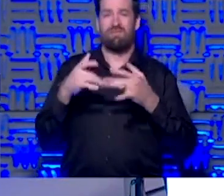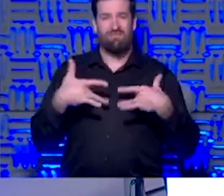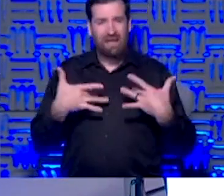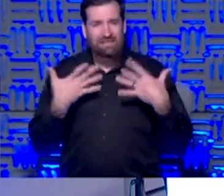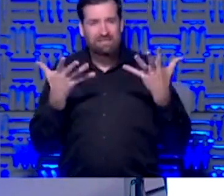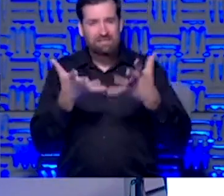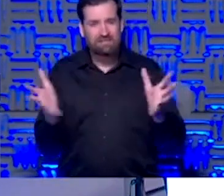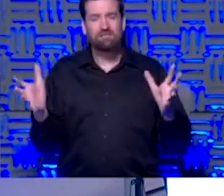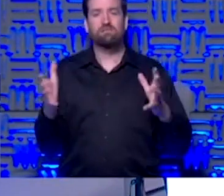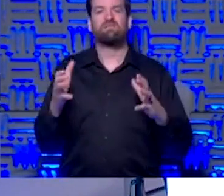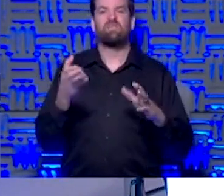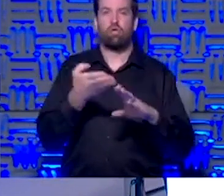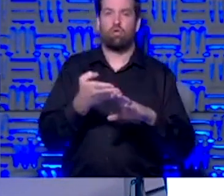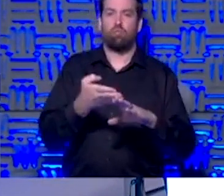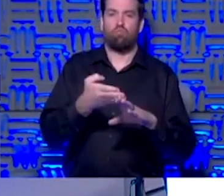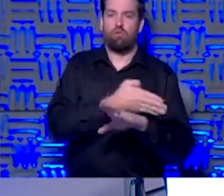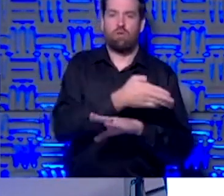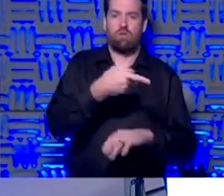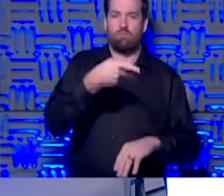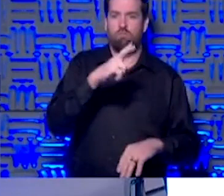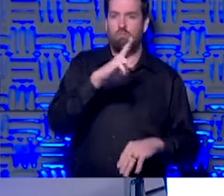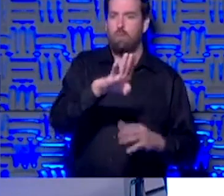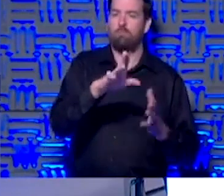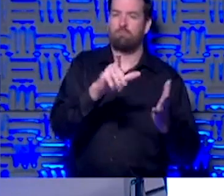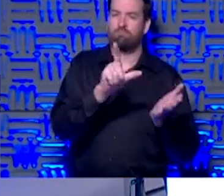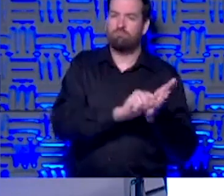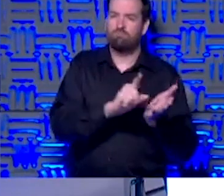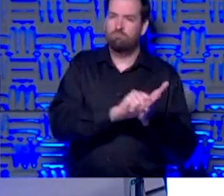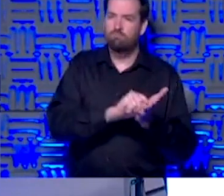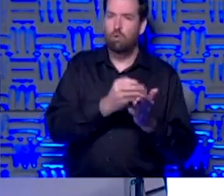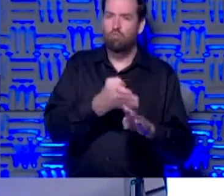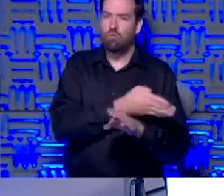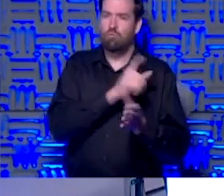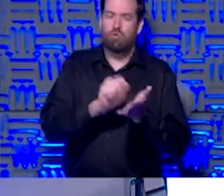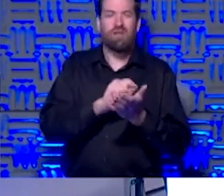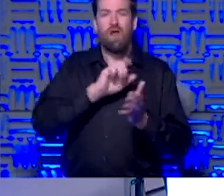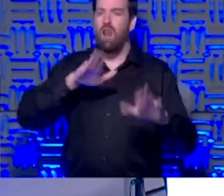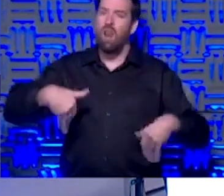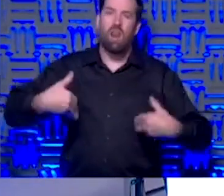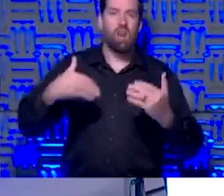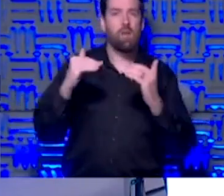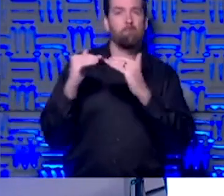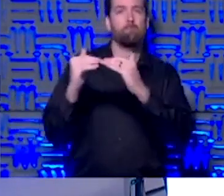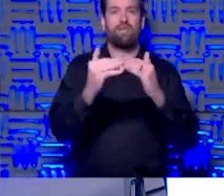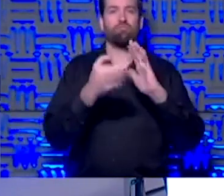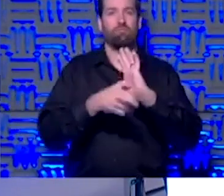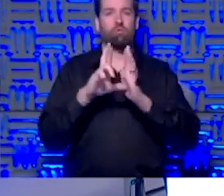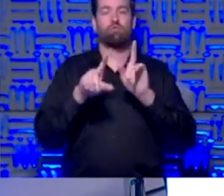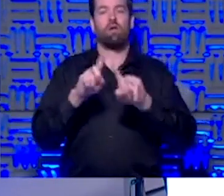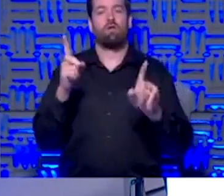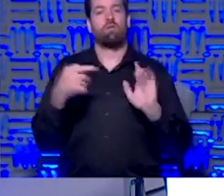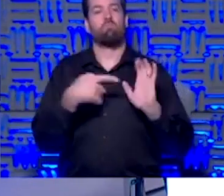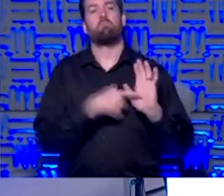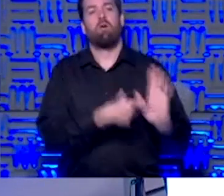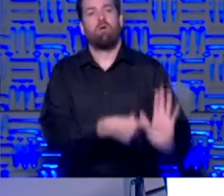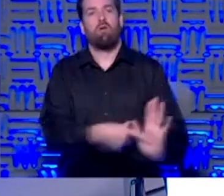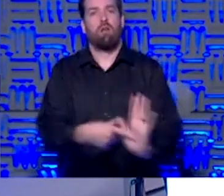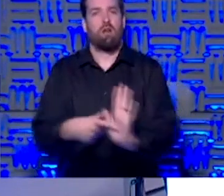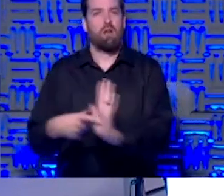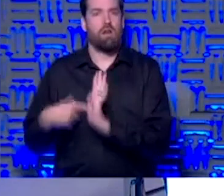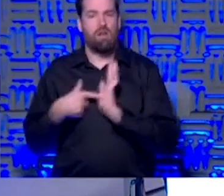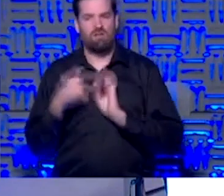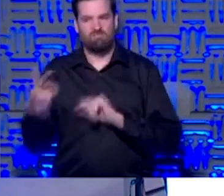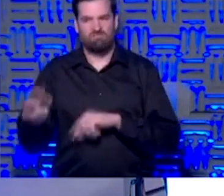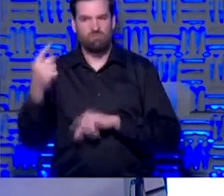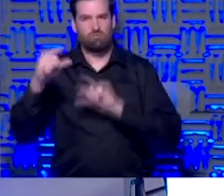a pre-pub, so it's on one of the preprint servers, which is not validated or peer-reviewed, but there's a modeling by a